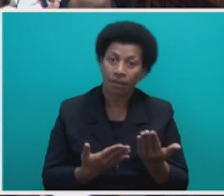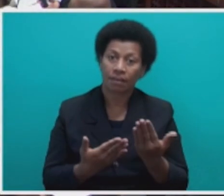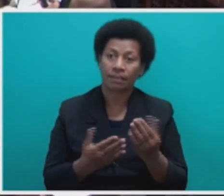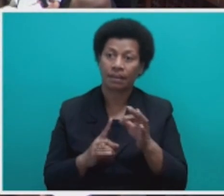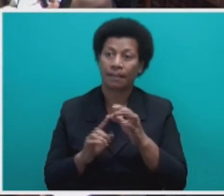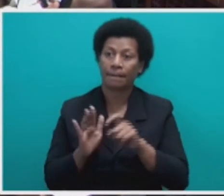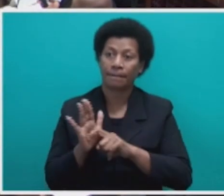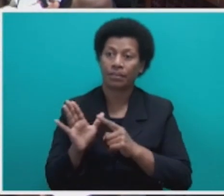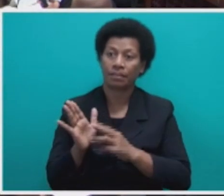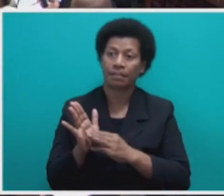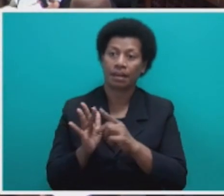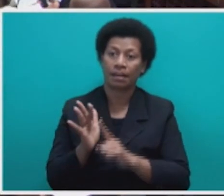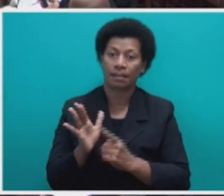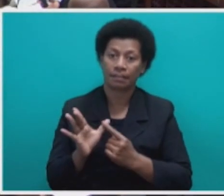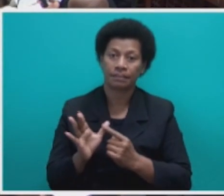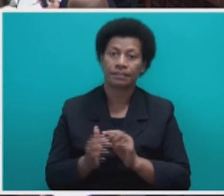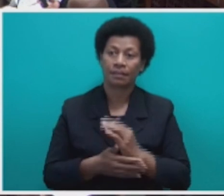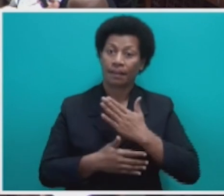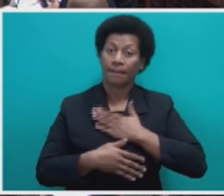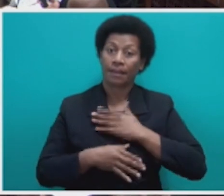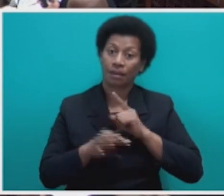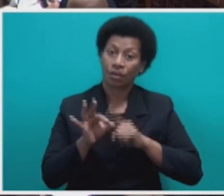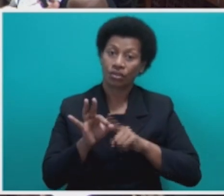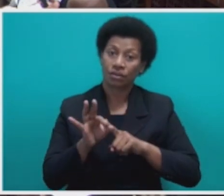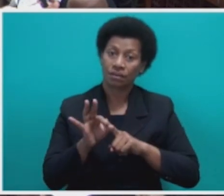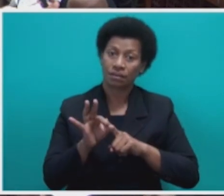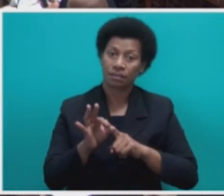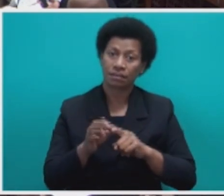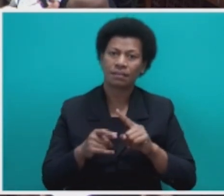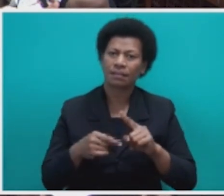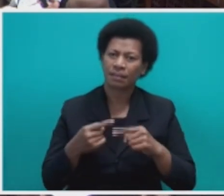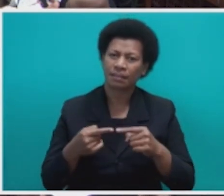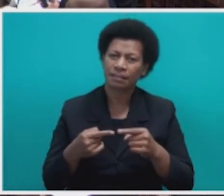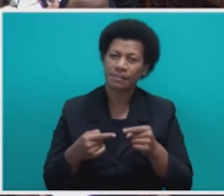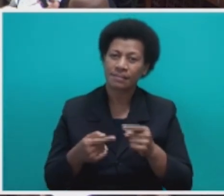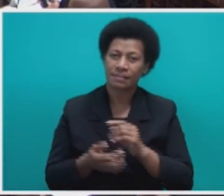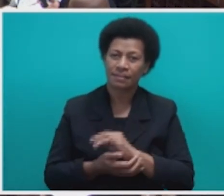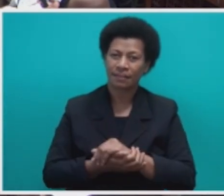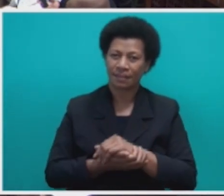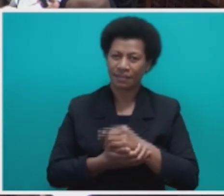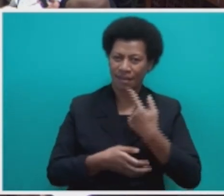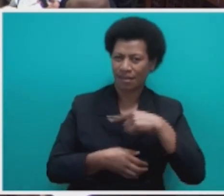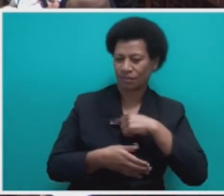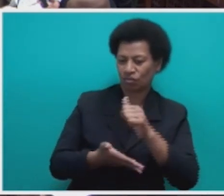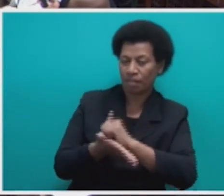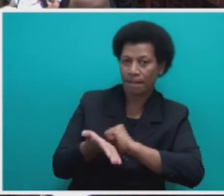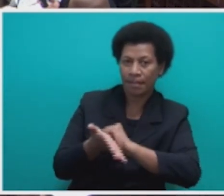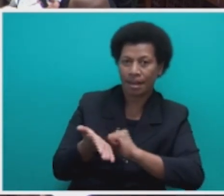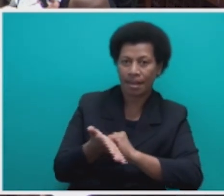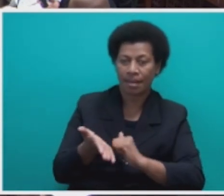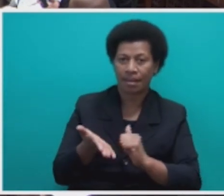sir. My question is more related from the consumer perspective. The intent of the policy was to